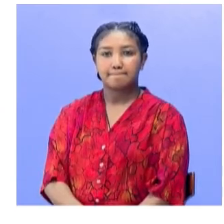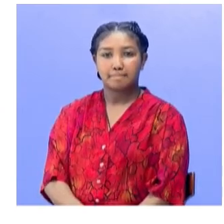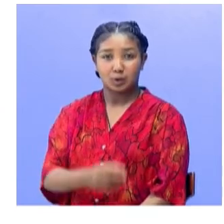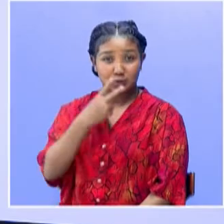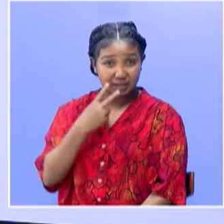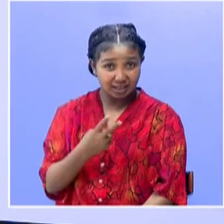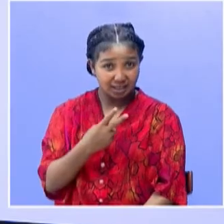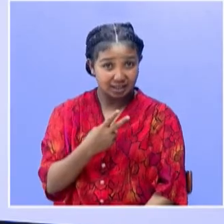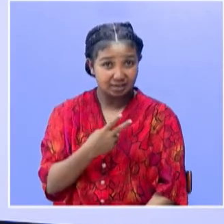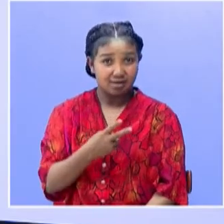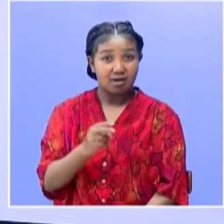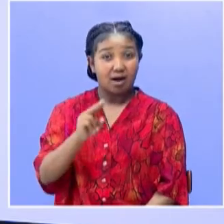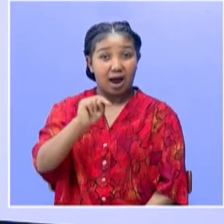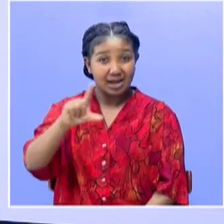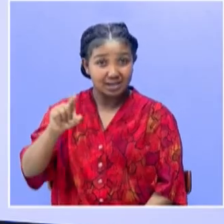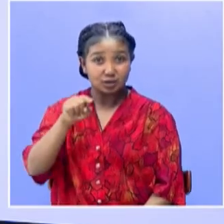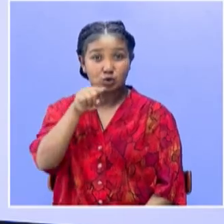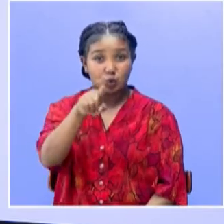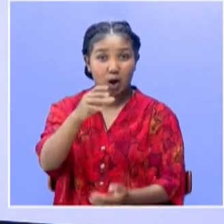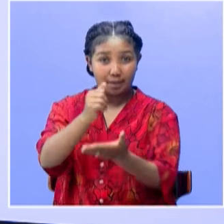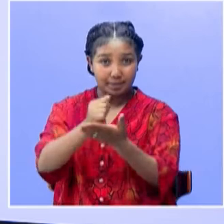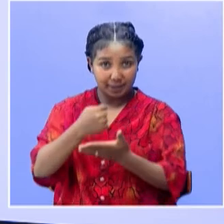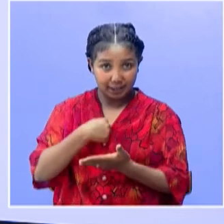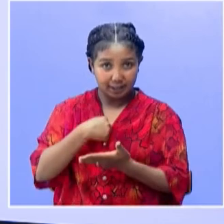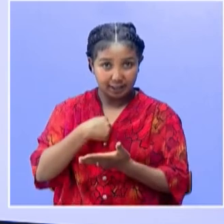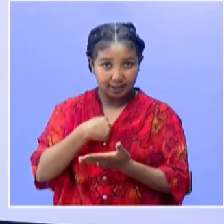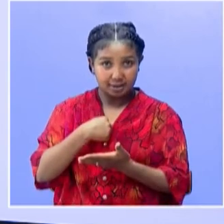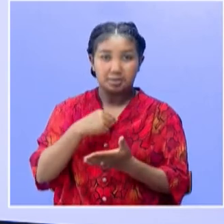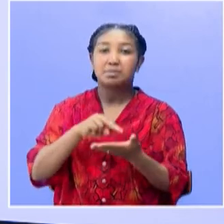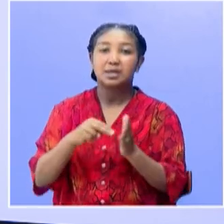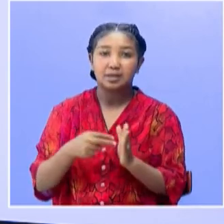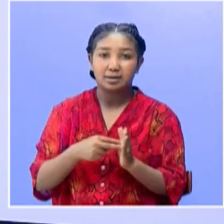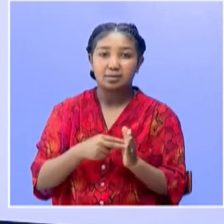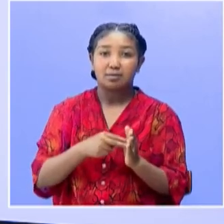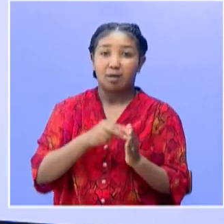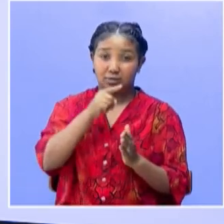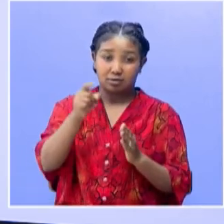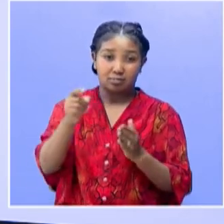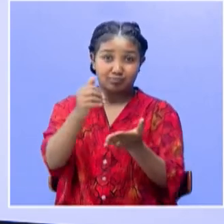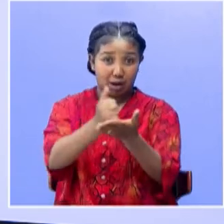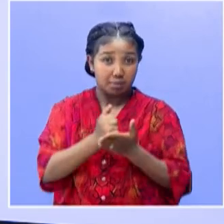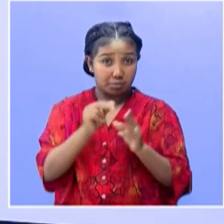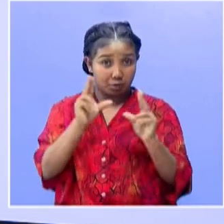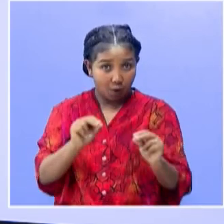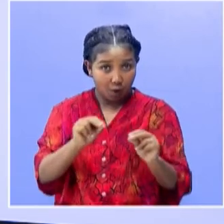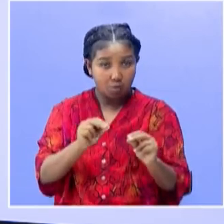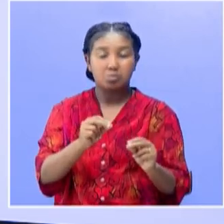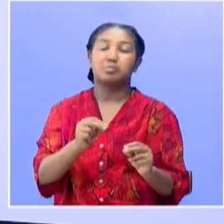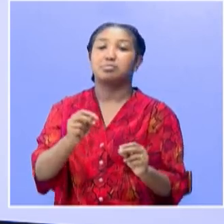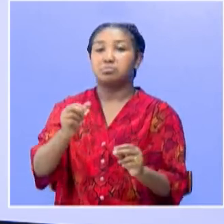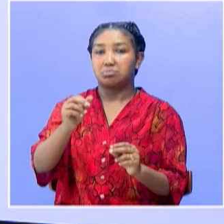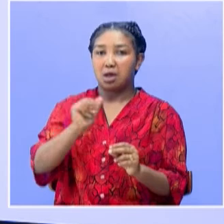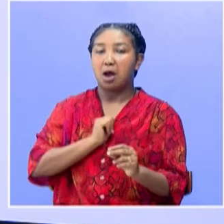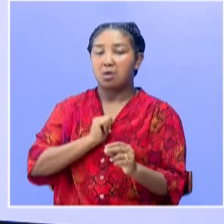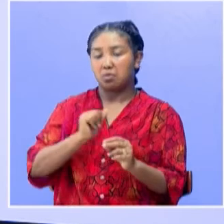You see? Unless you help me means if you don't help me, yes,